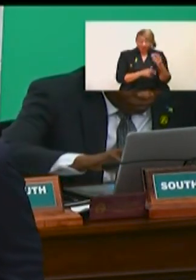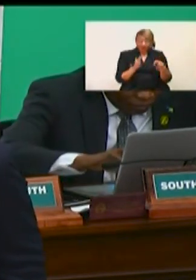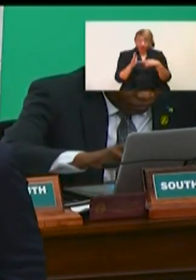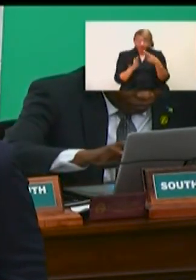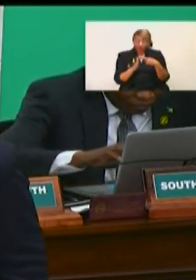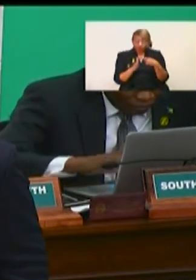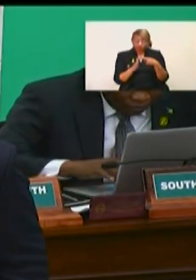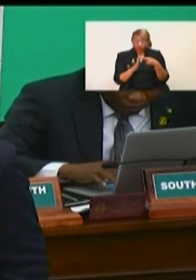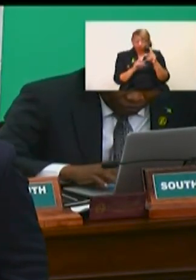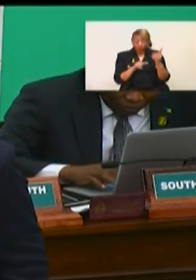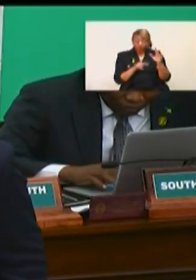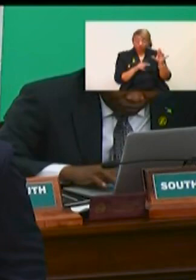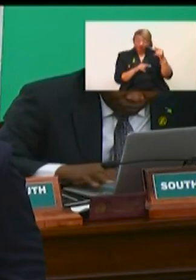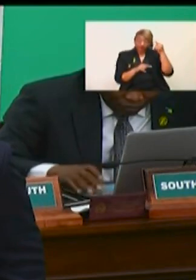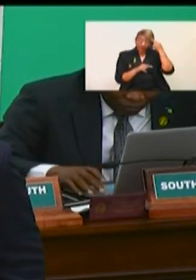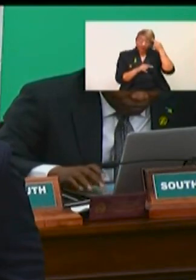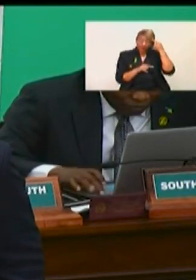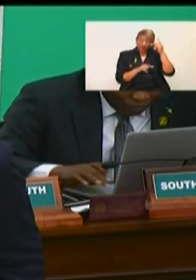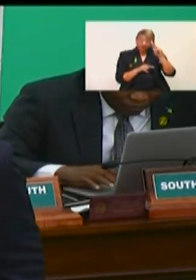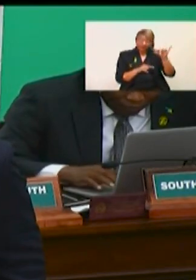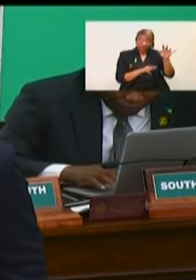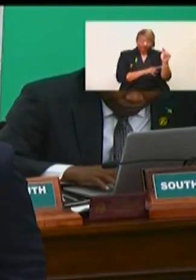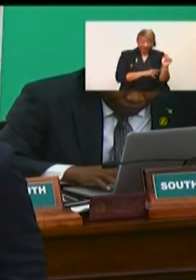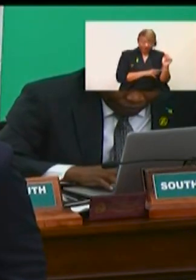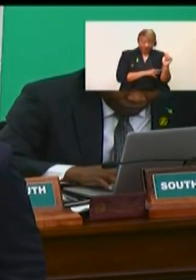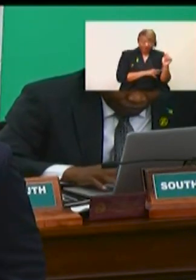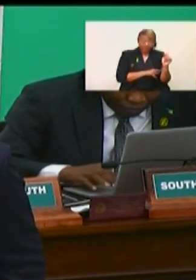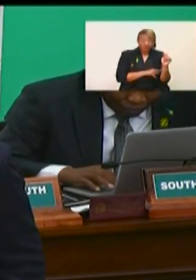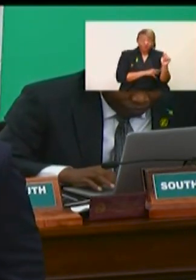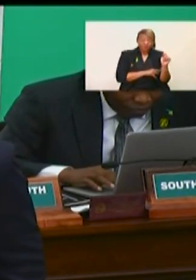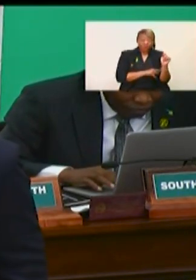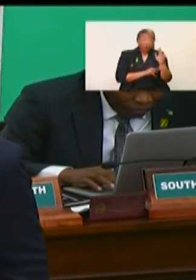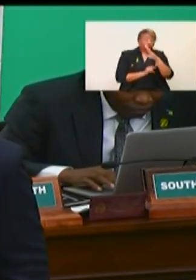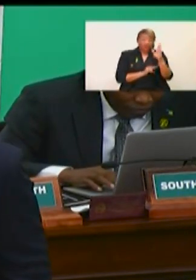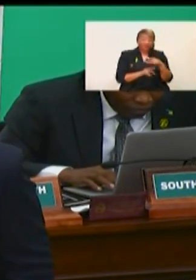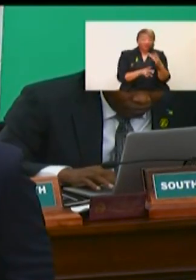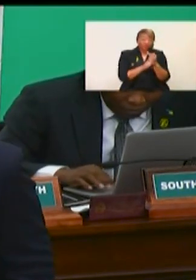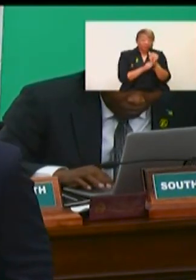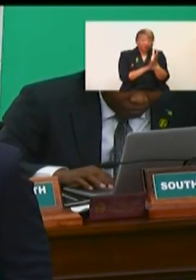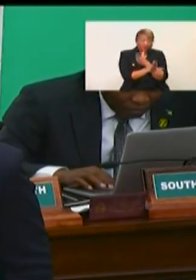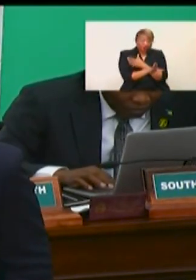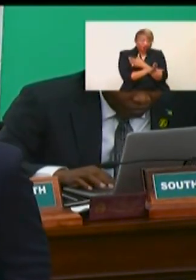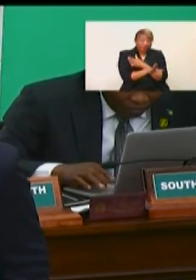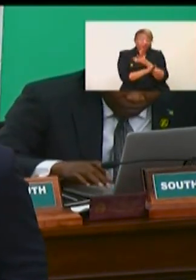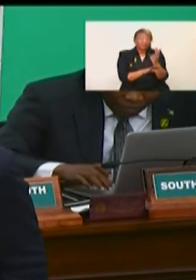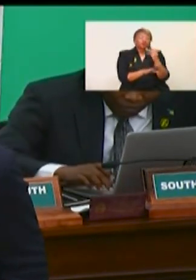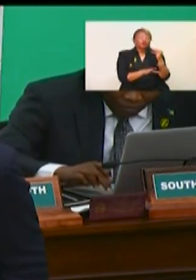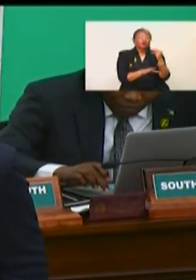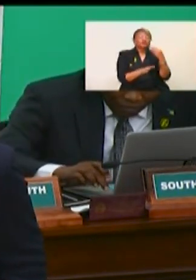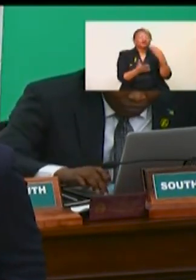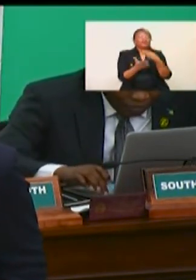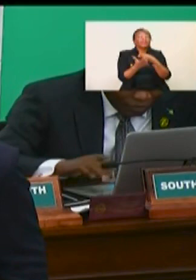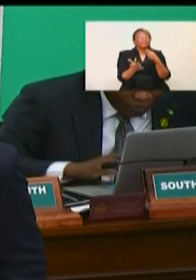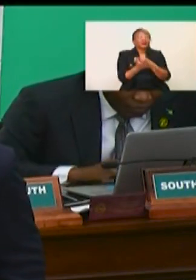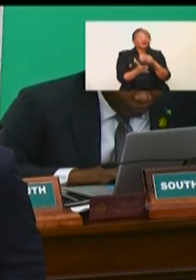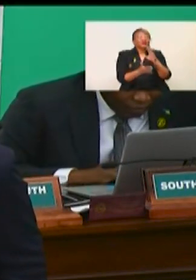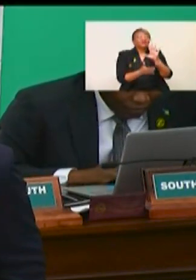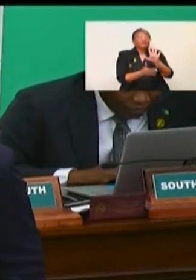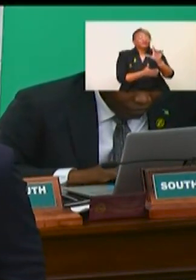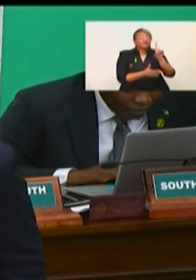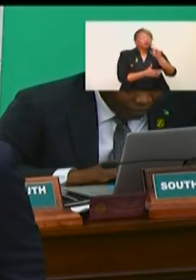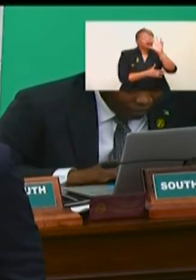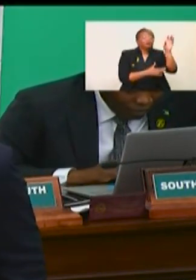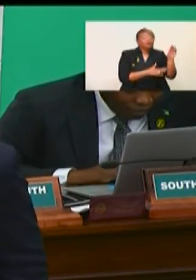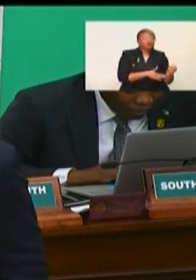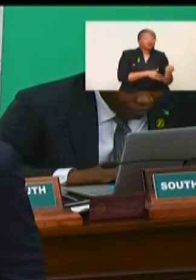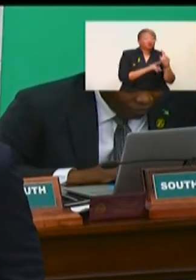revenue goes to government in terms of VAT, which we never used to get. But the majority of the monies,